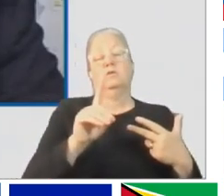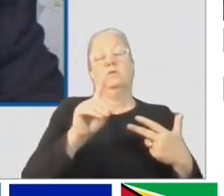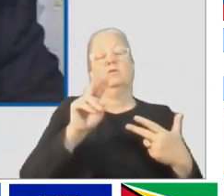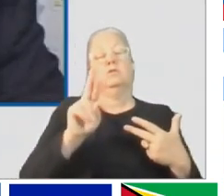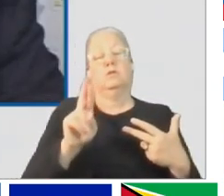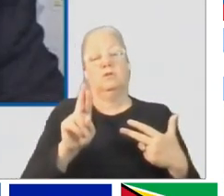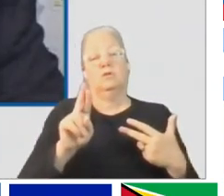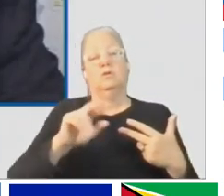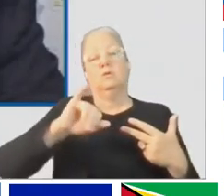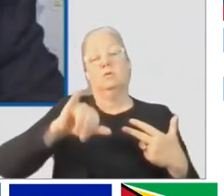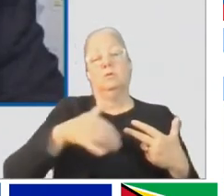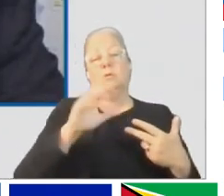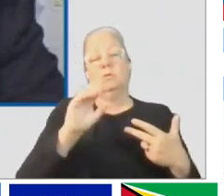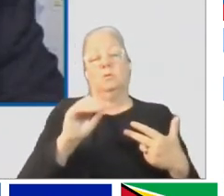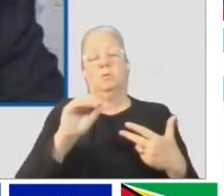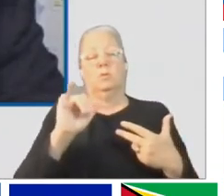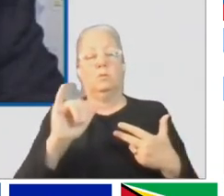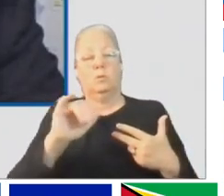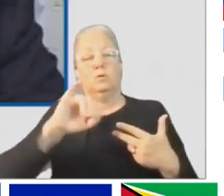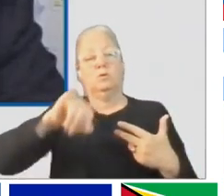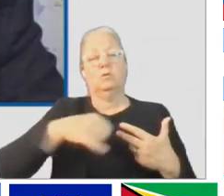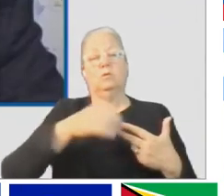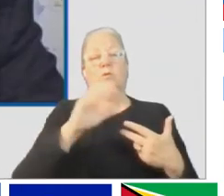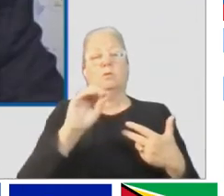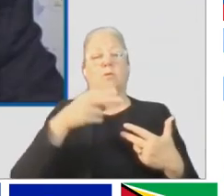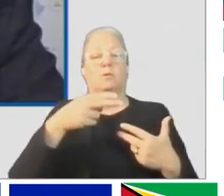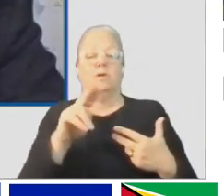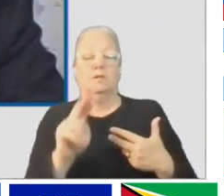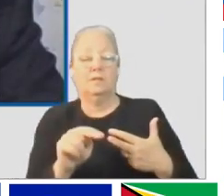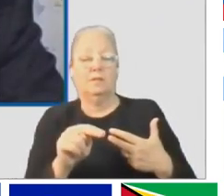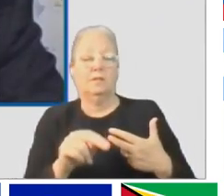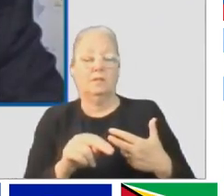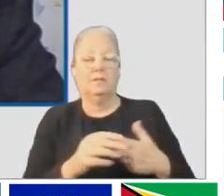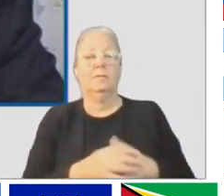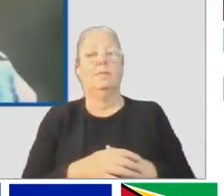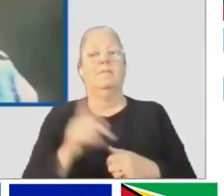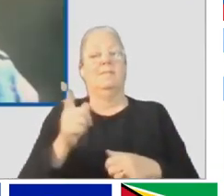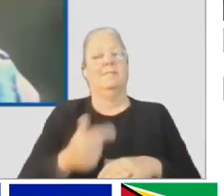Director, Caribbean Public Health Agency, CARFA.